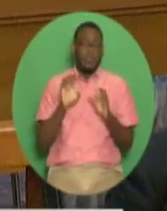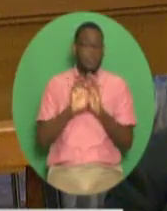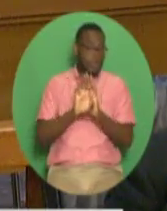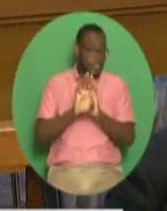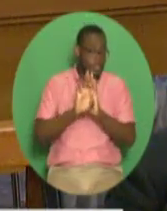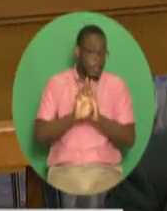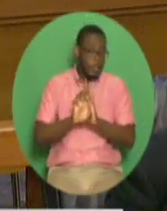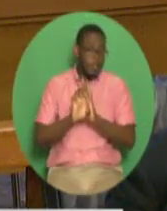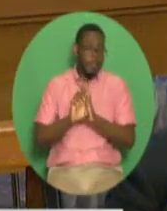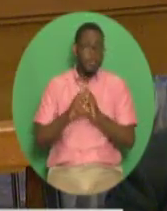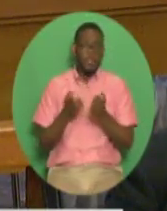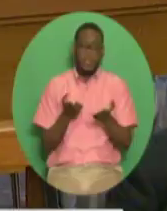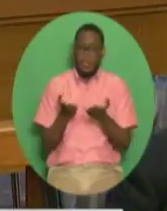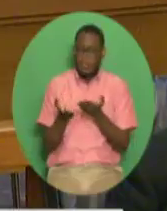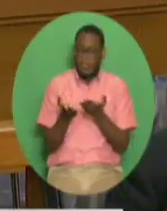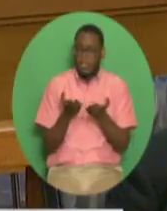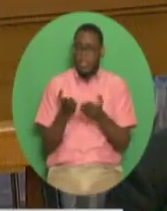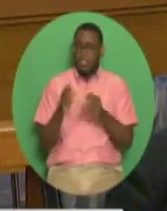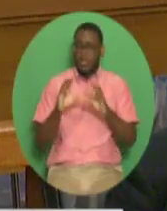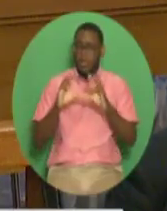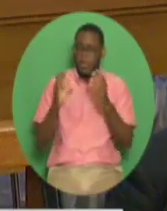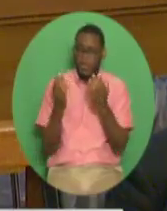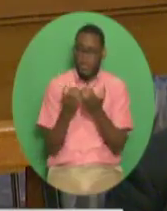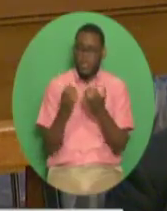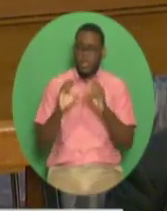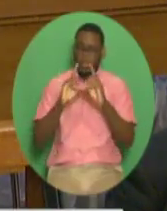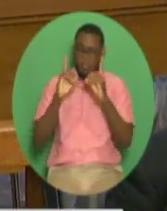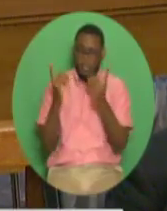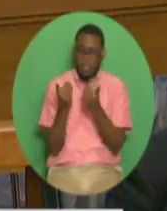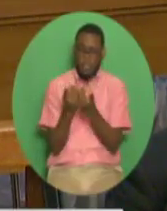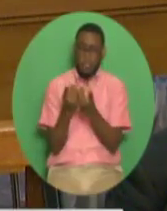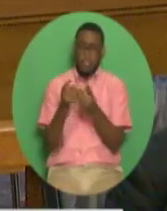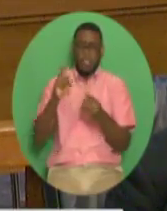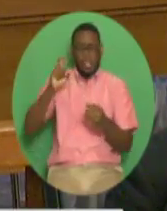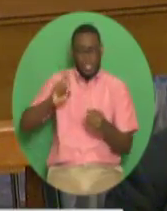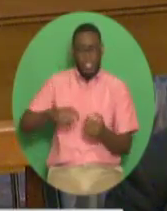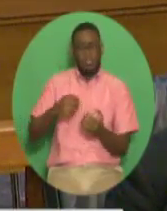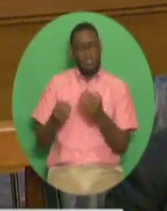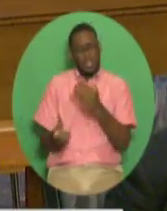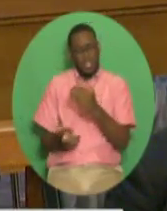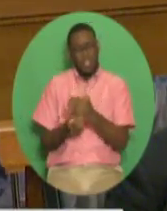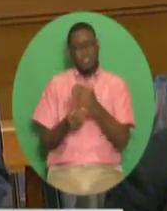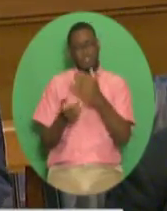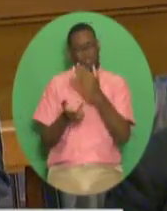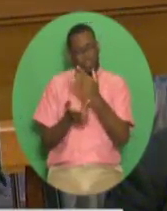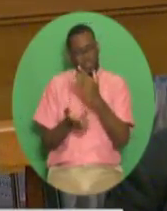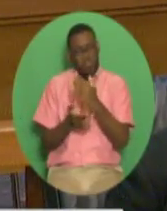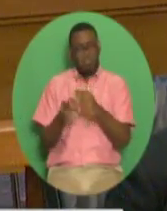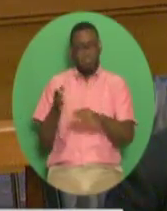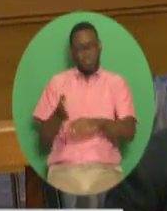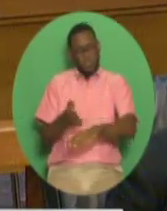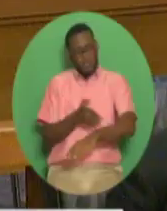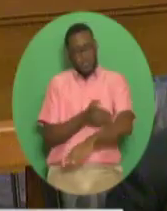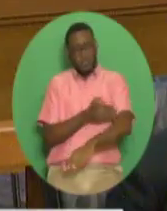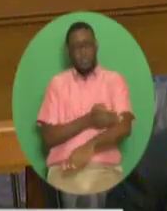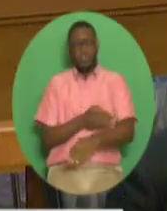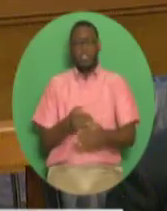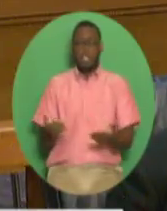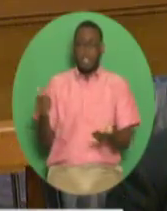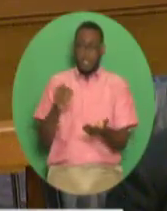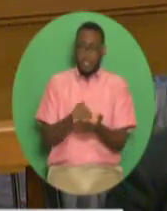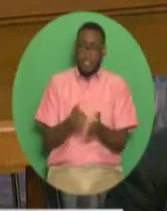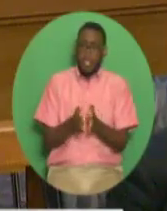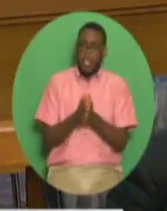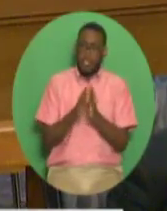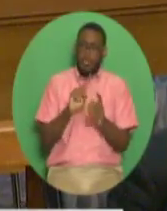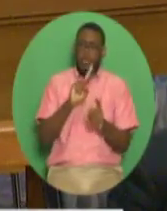strengthen and modernize those institutions. So again, I would want to find out exactly where we are with